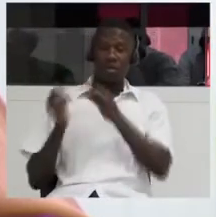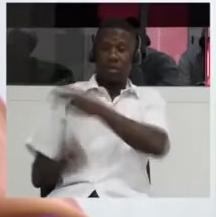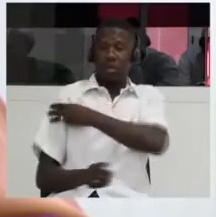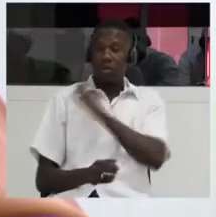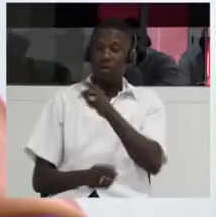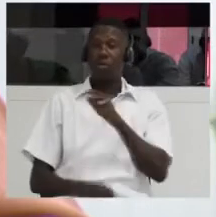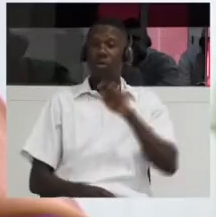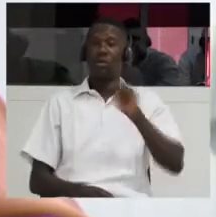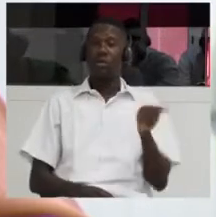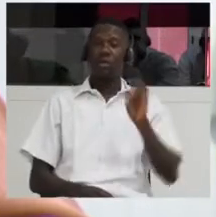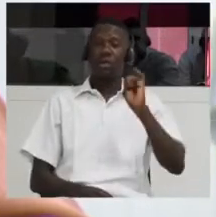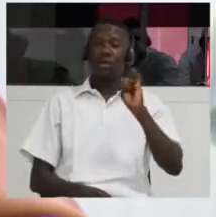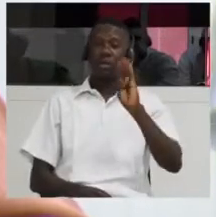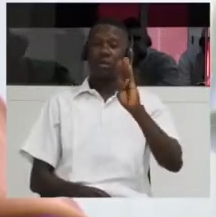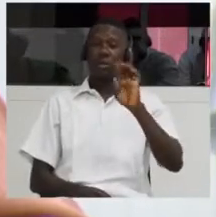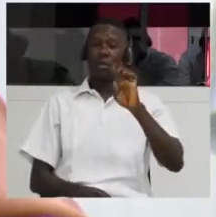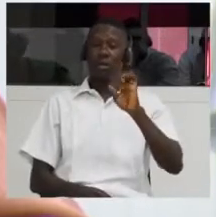commander was Momo Dubaji.